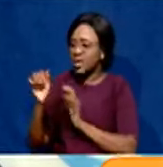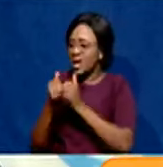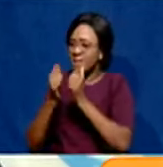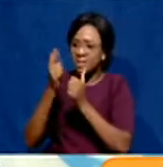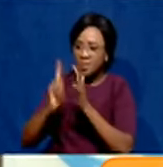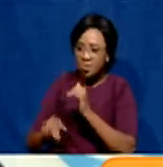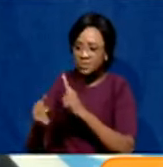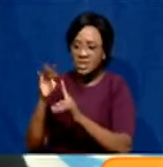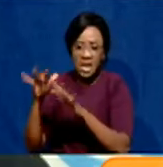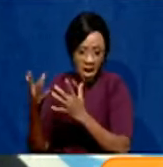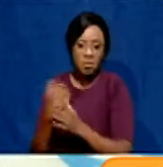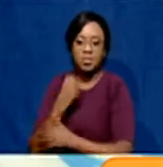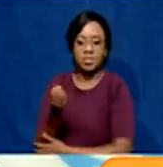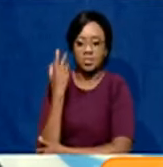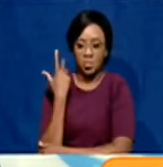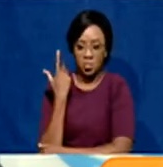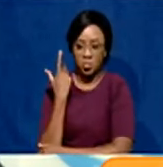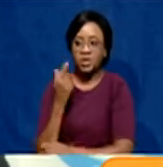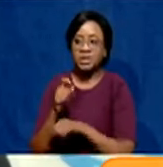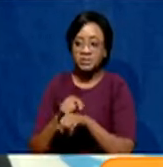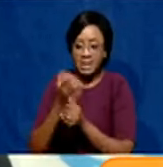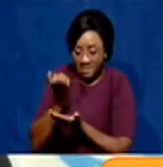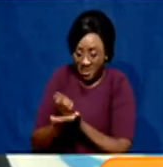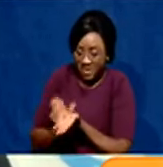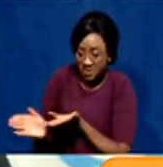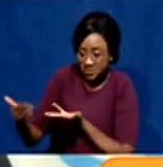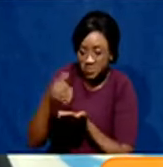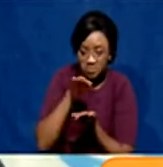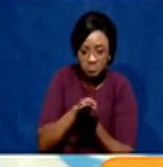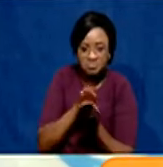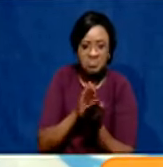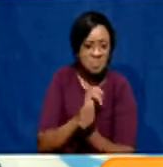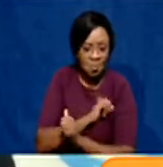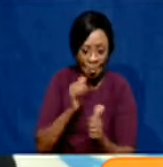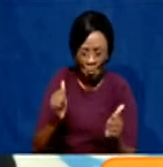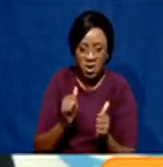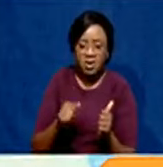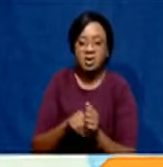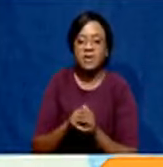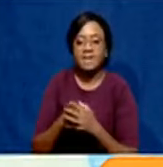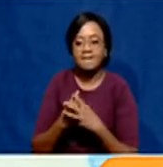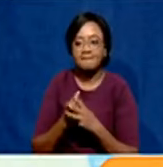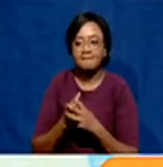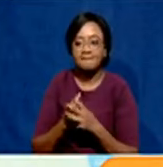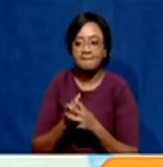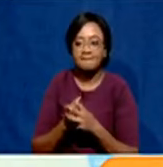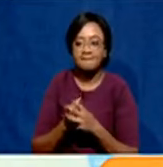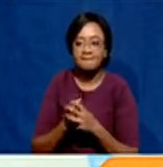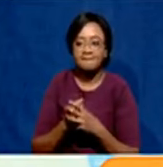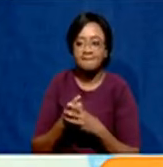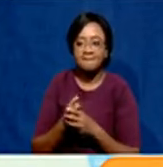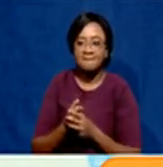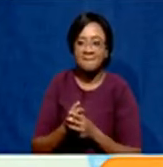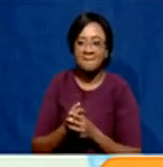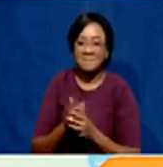material. They should know how to package the evidential materials, the issues of storage. I